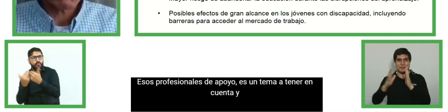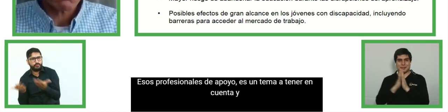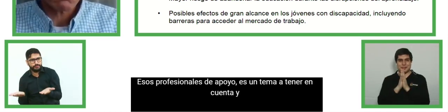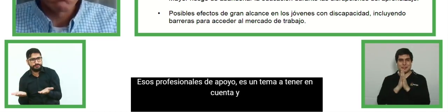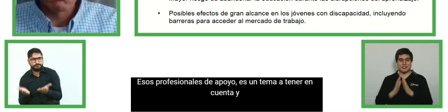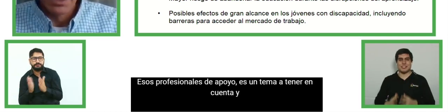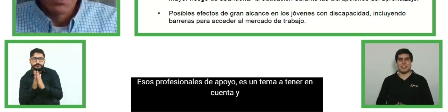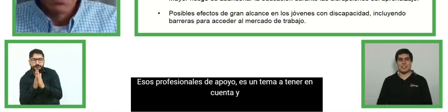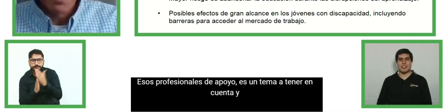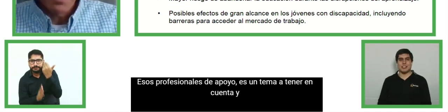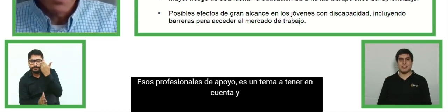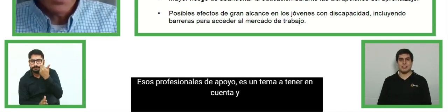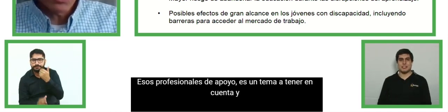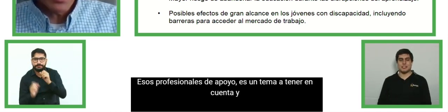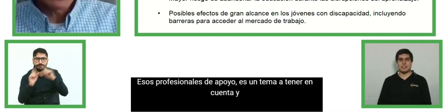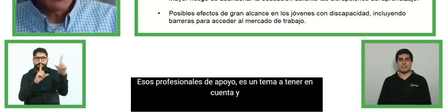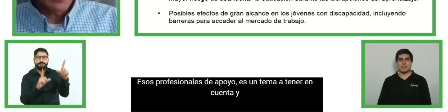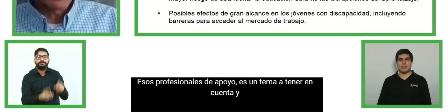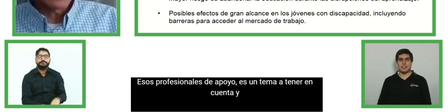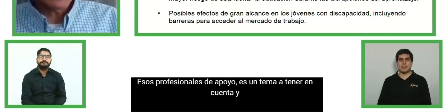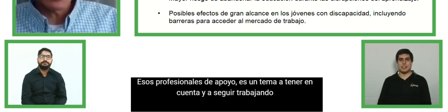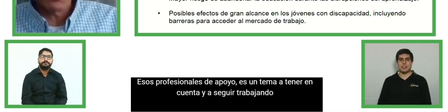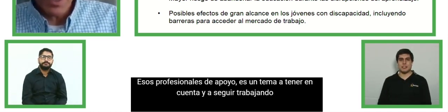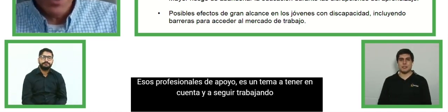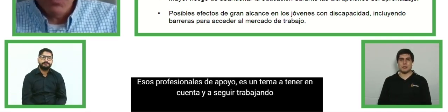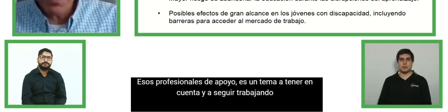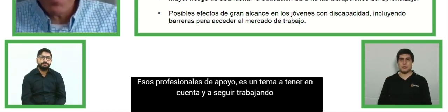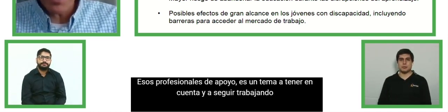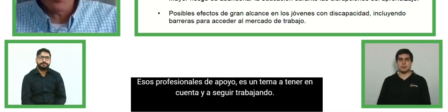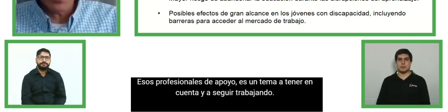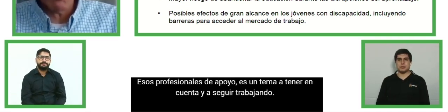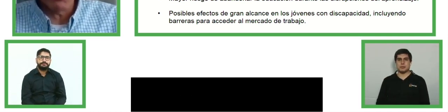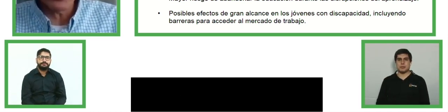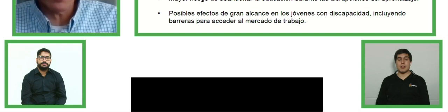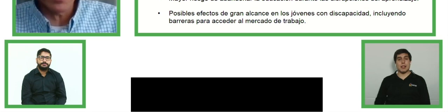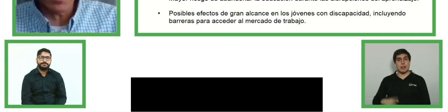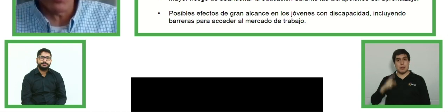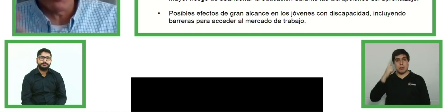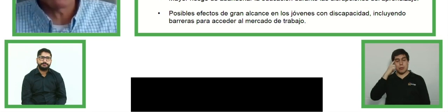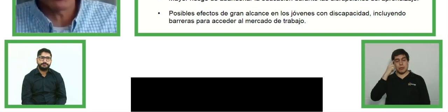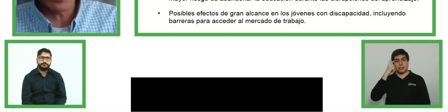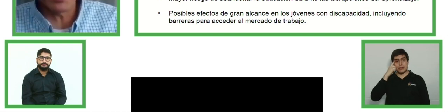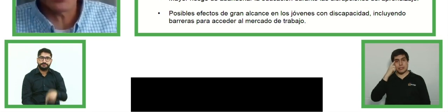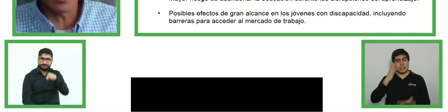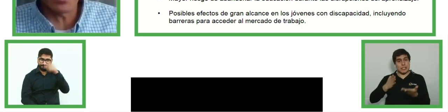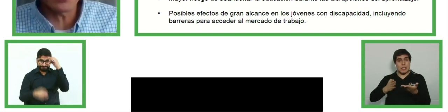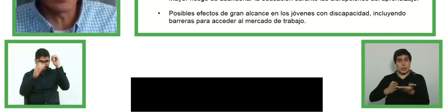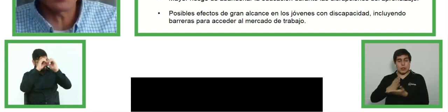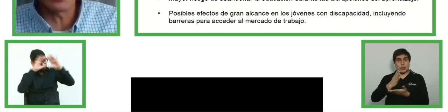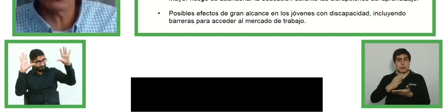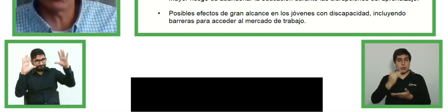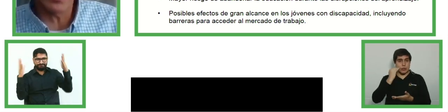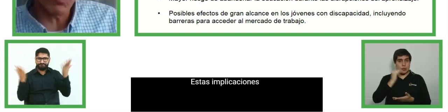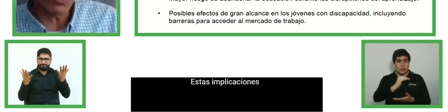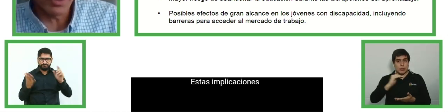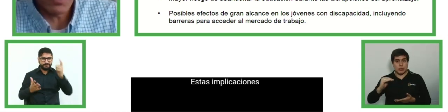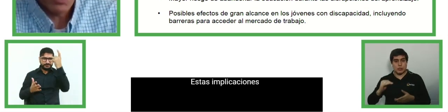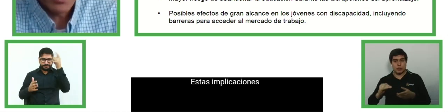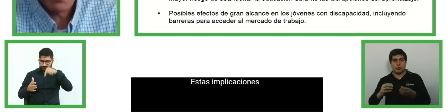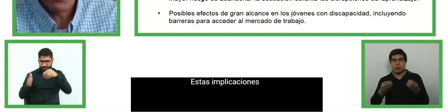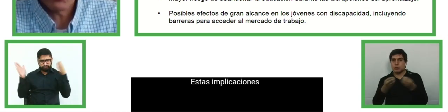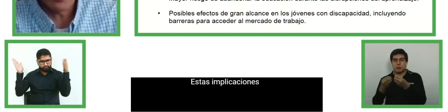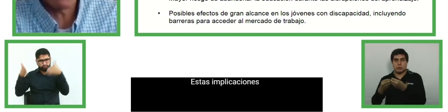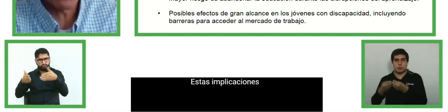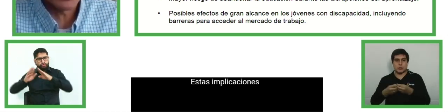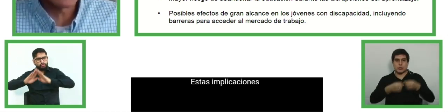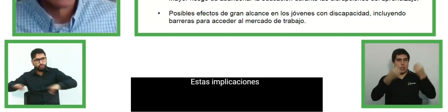The implications that it has at the first level, we can say, well, the many children are not studying, cannot continue